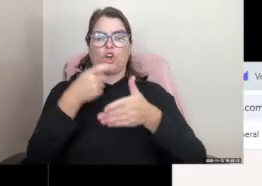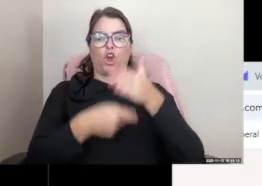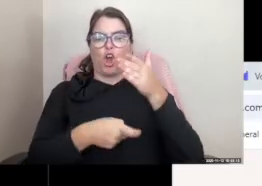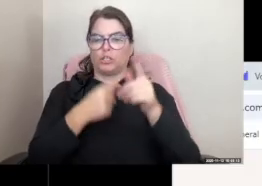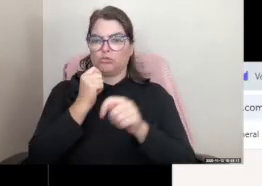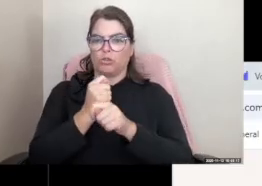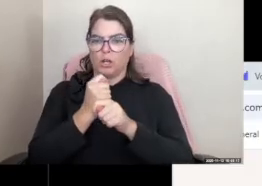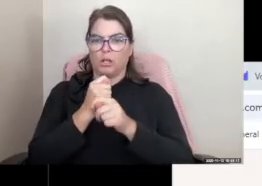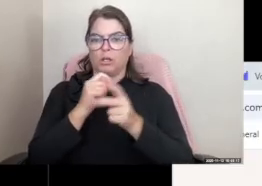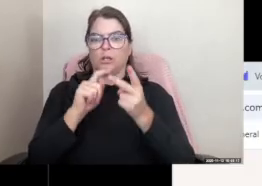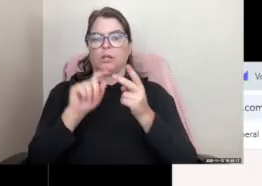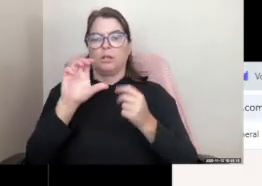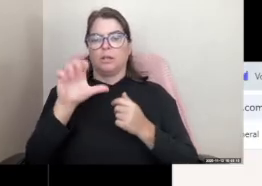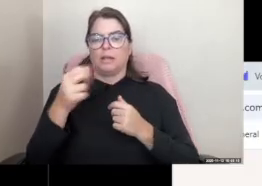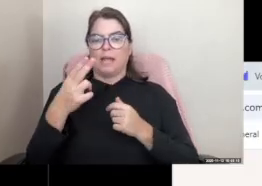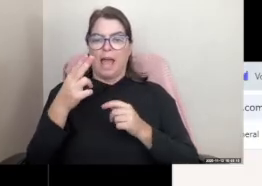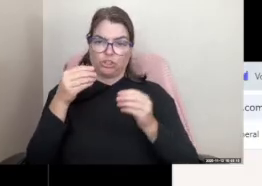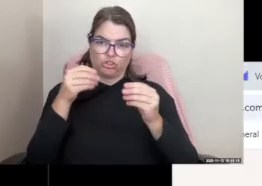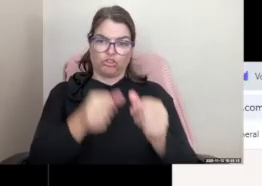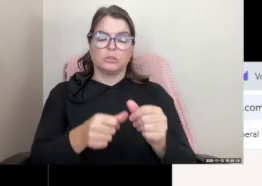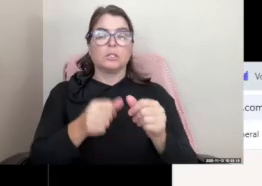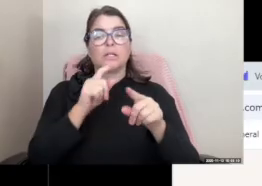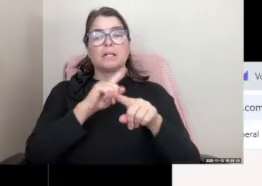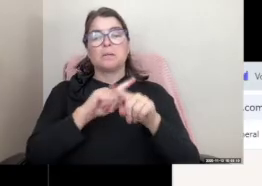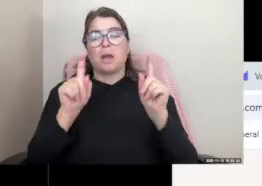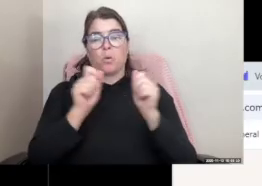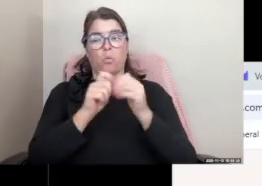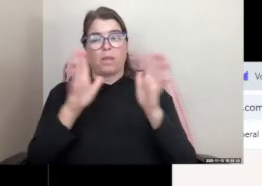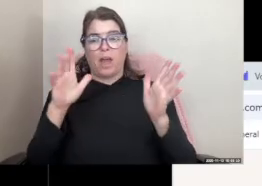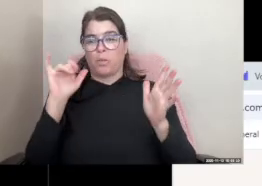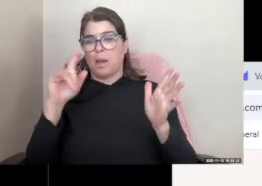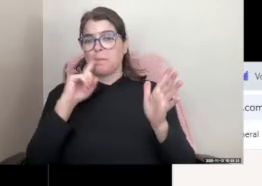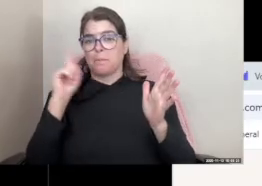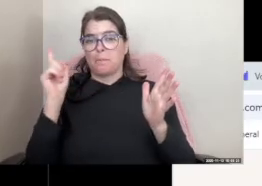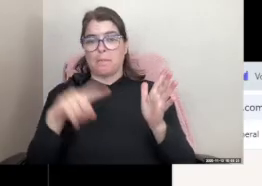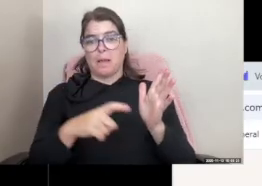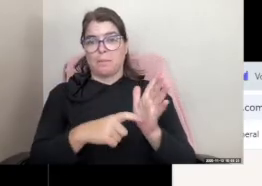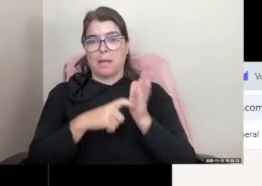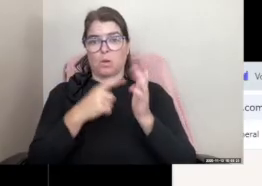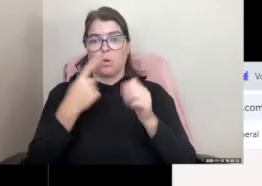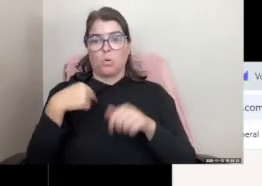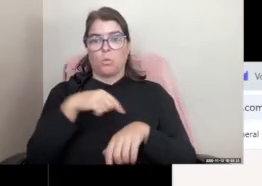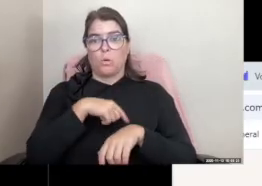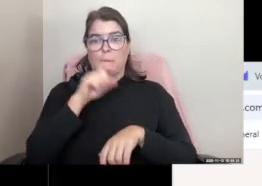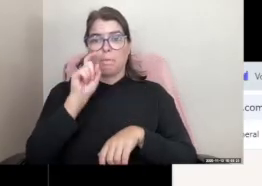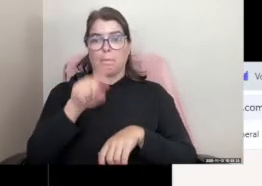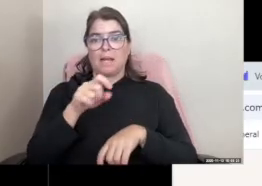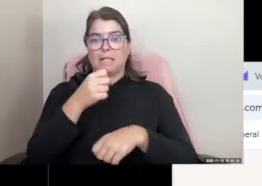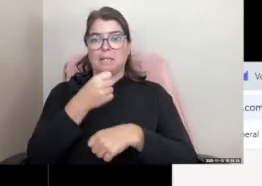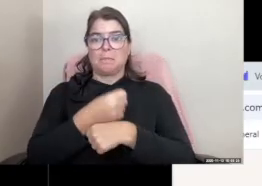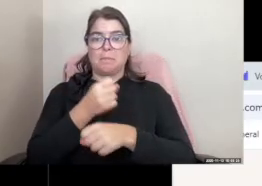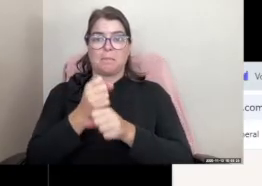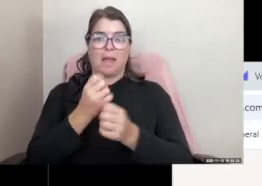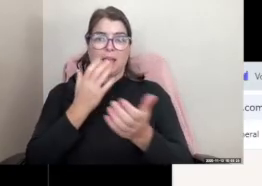I just wanted to kind of point at the fact that I think sometimes we get very one-dimensional in how we look at this